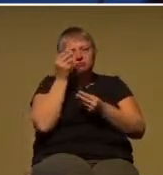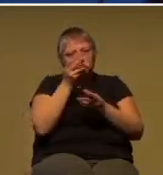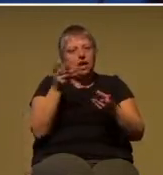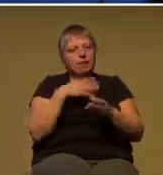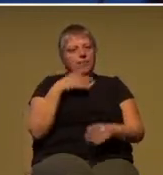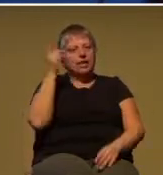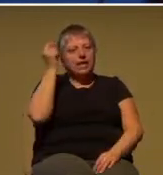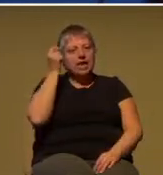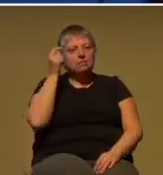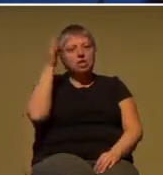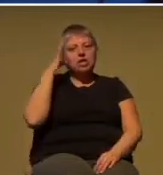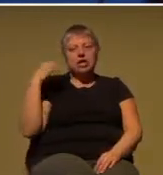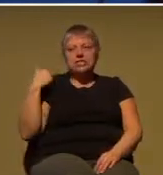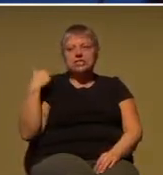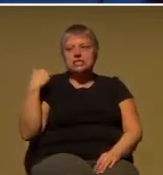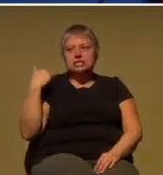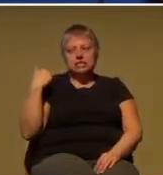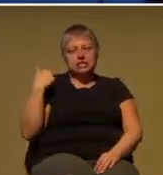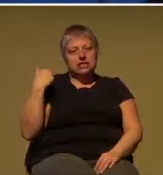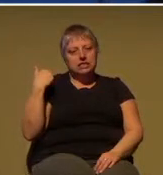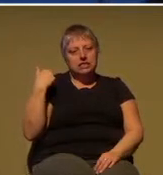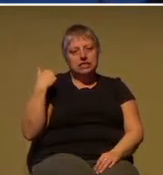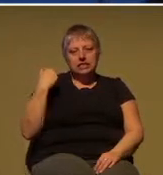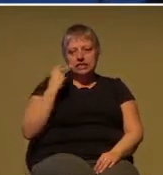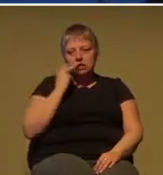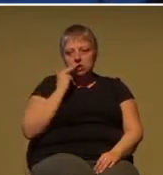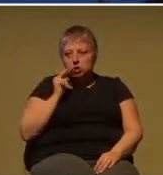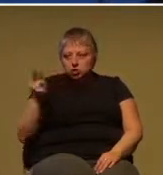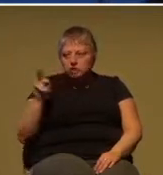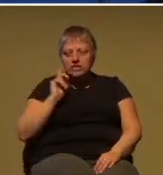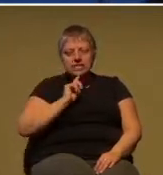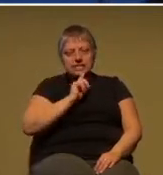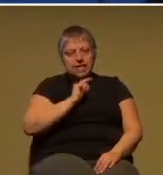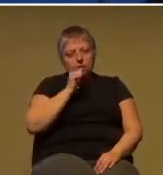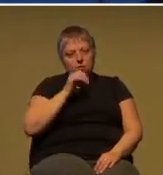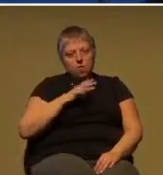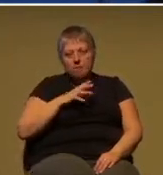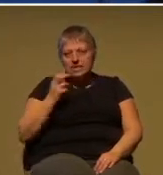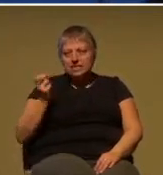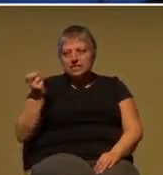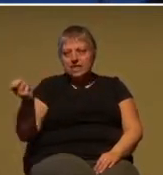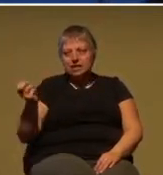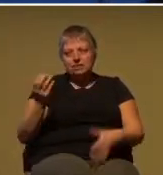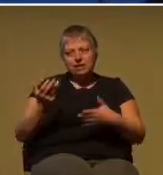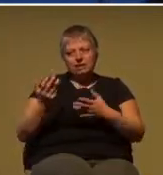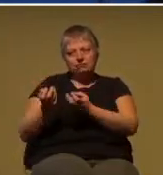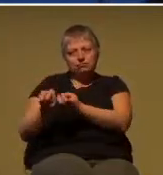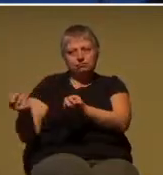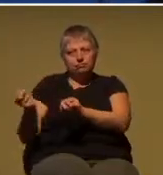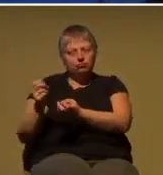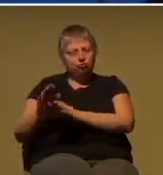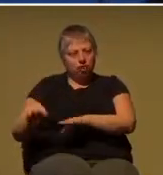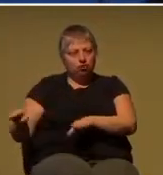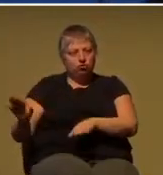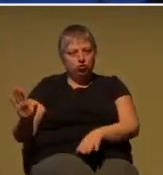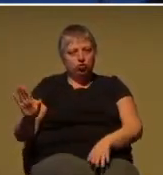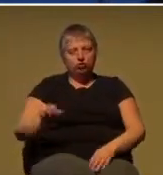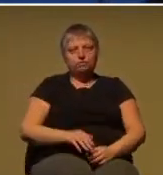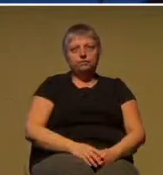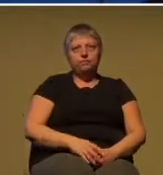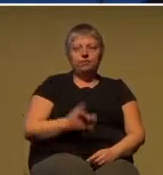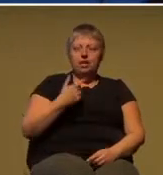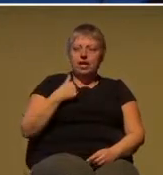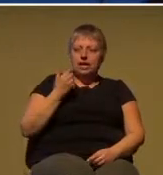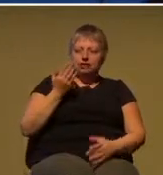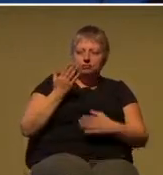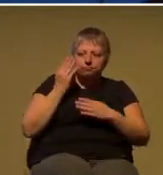me to look over to this single lady sitting in the front. I think she was sitting with her children. And as I kept sharing,